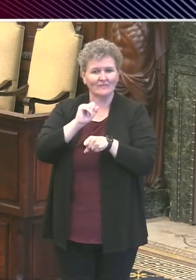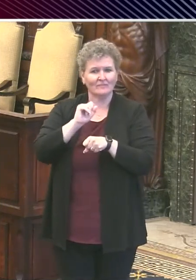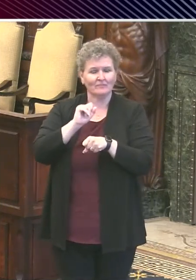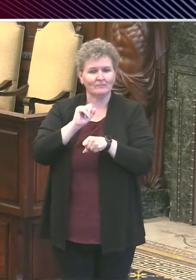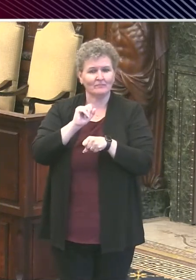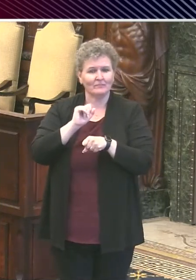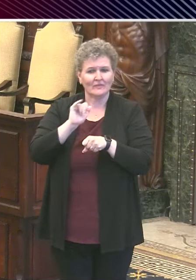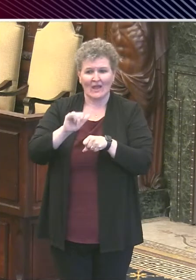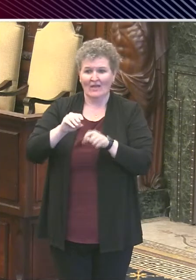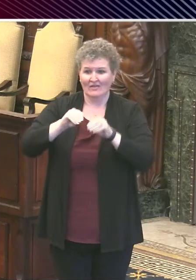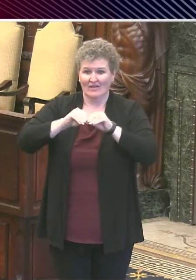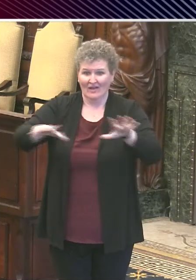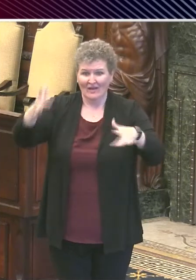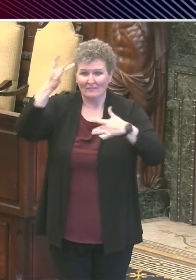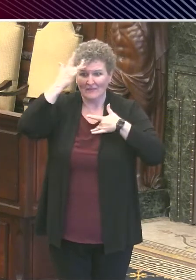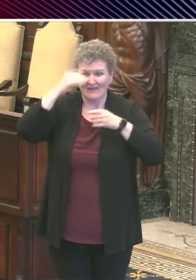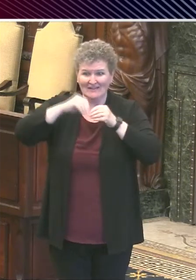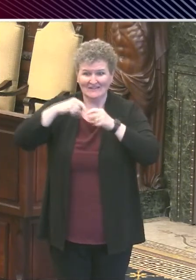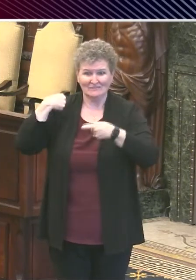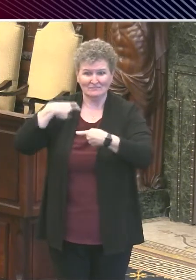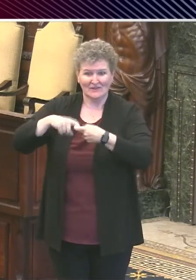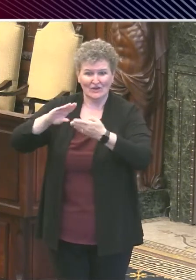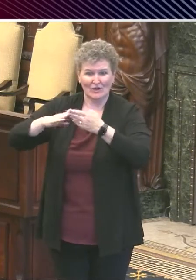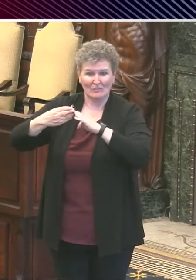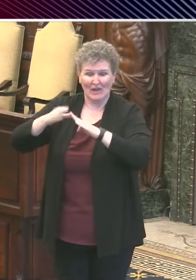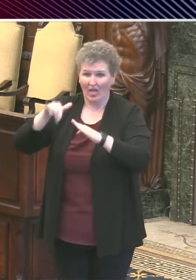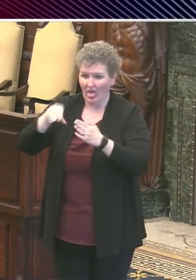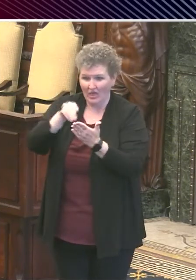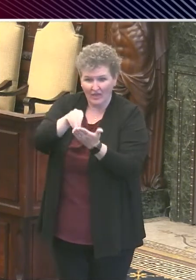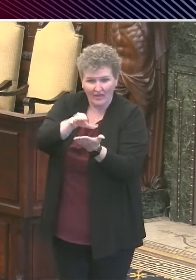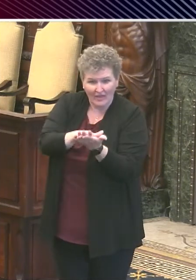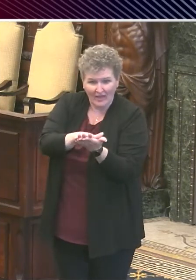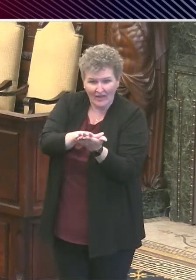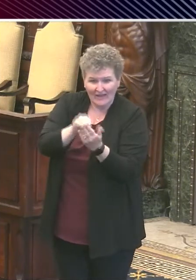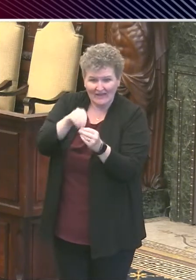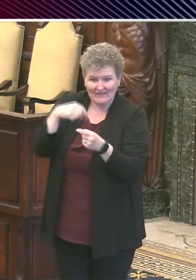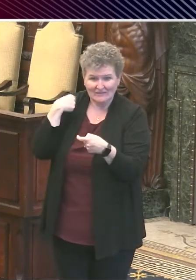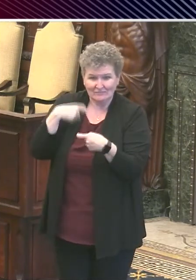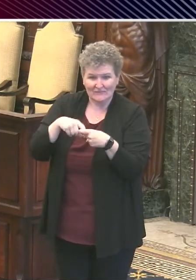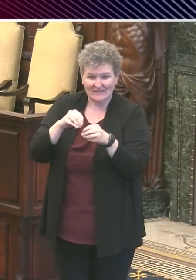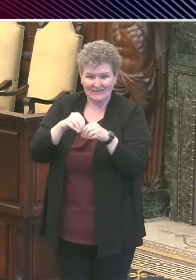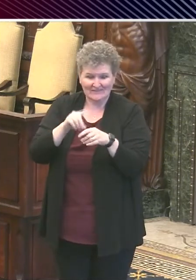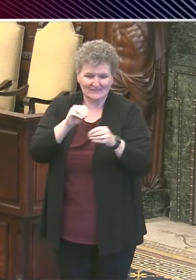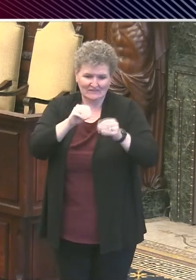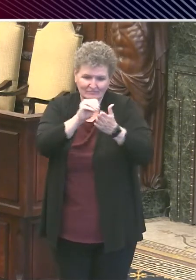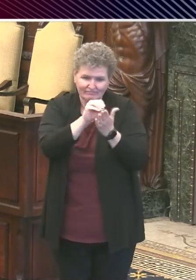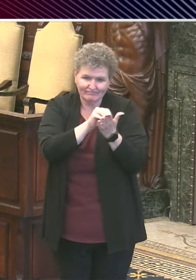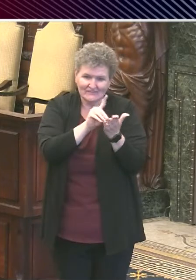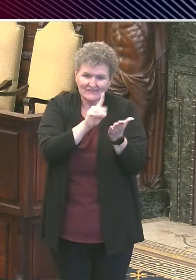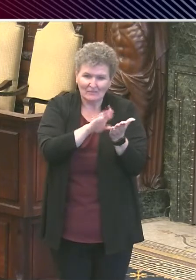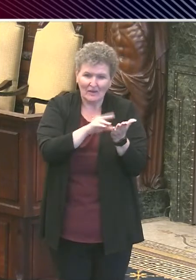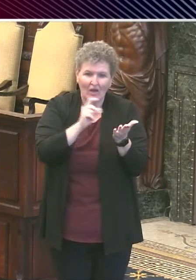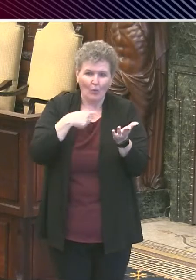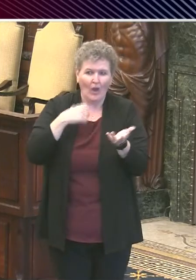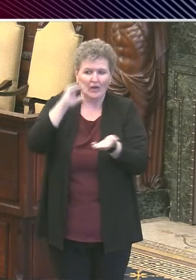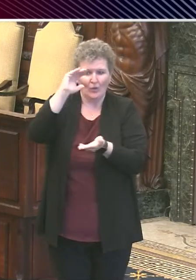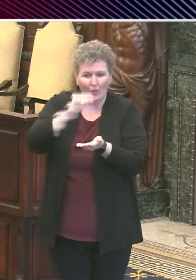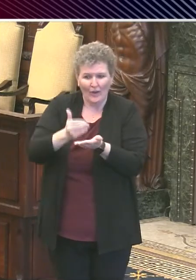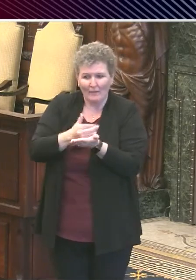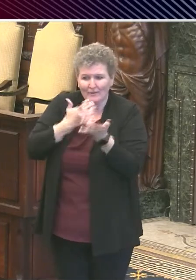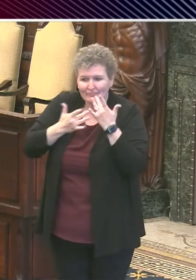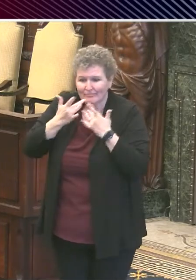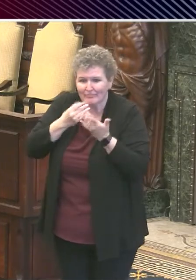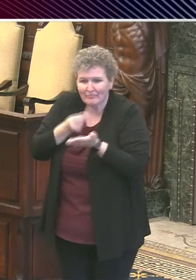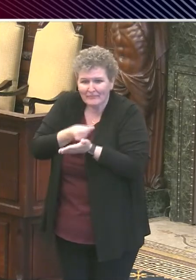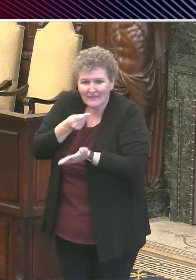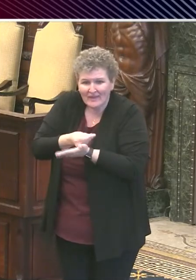our data. So I'm concerned. People Hispanic origin often are low income, and low income people are at higher risk. So we